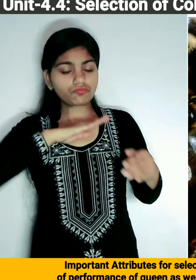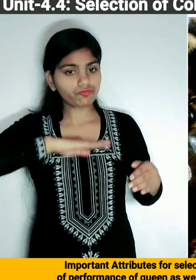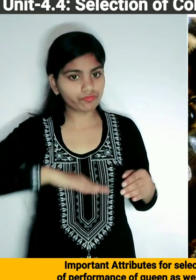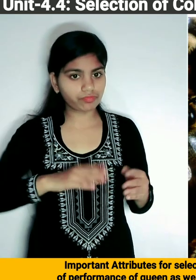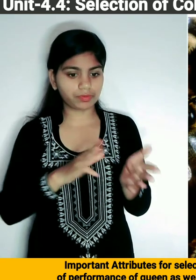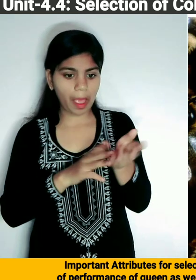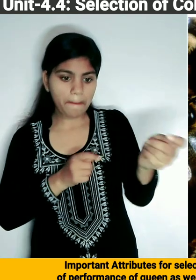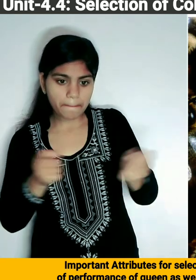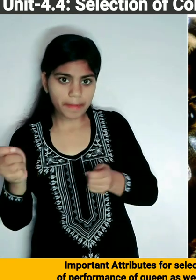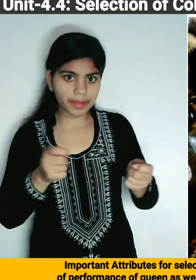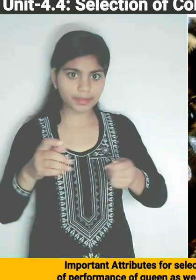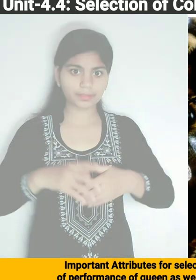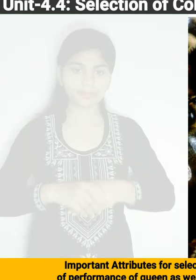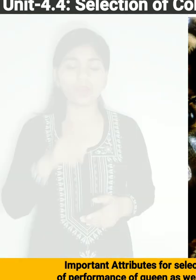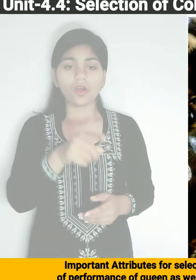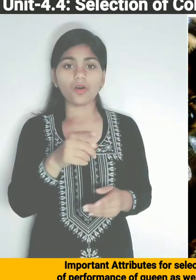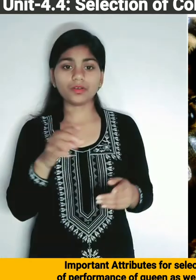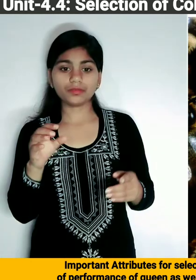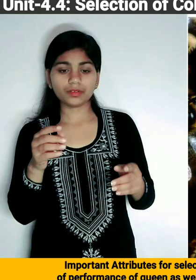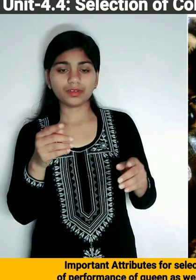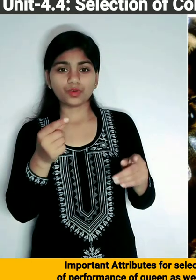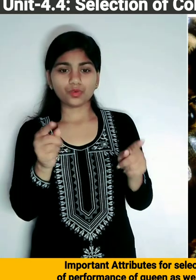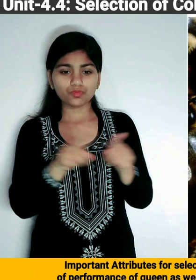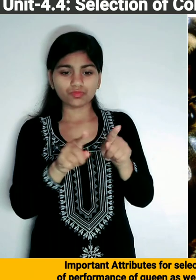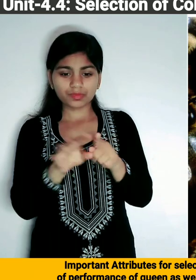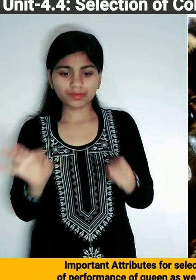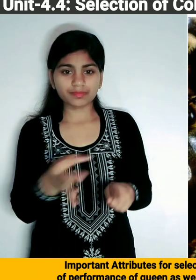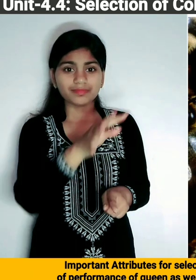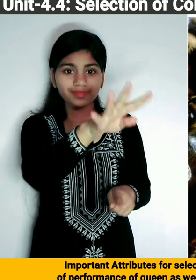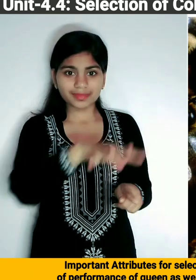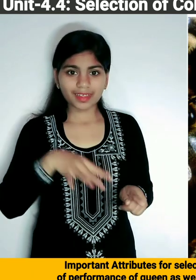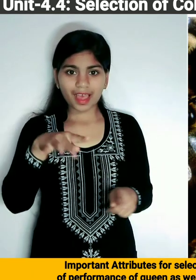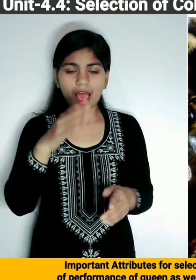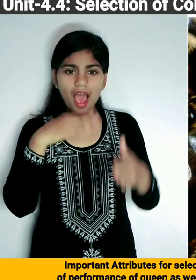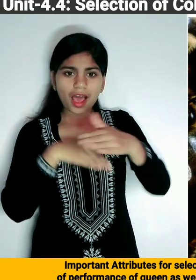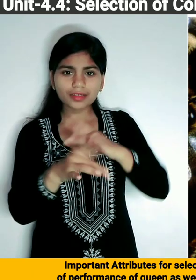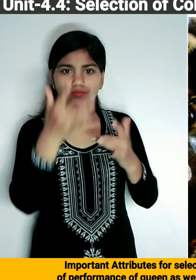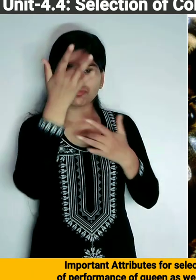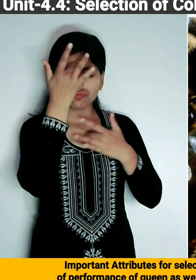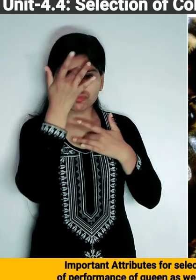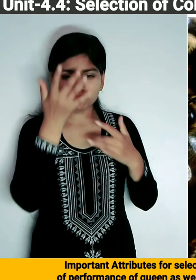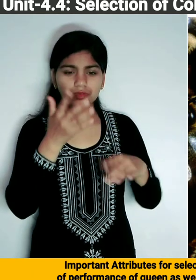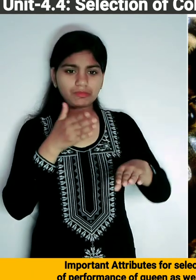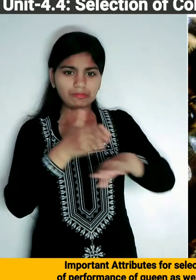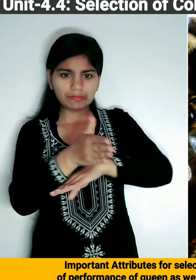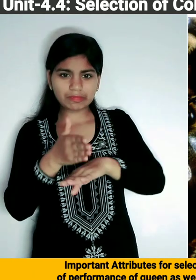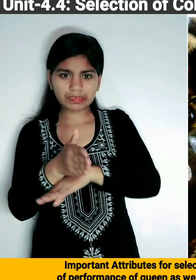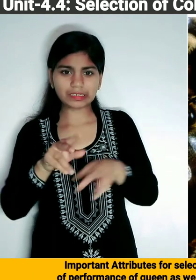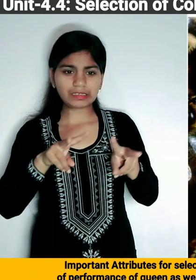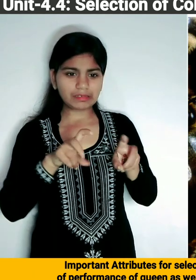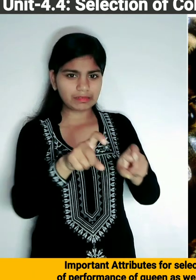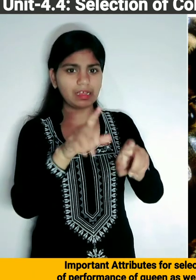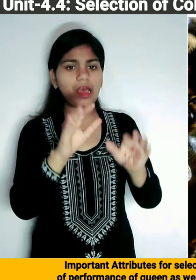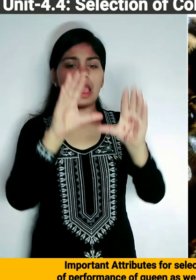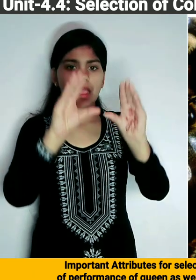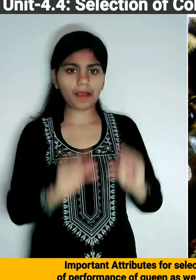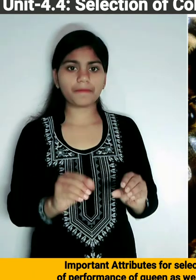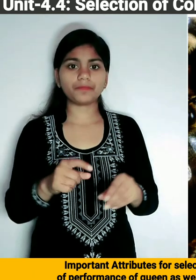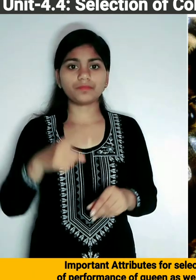fecundity, prolificacy, resistant to disease, enemies, comb